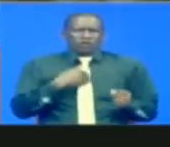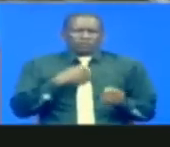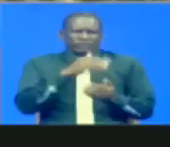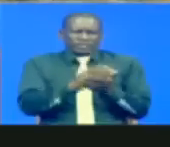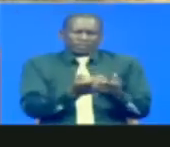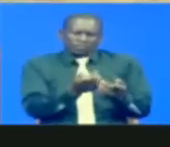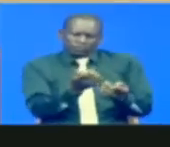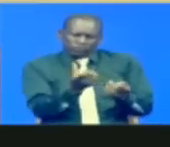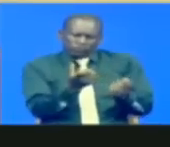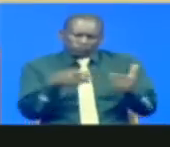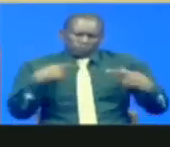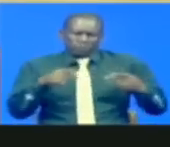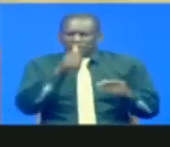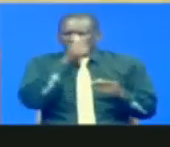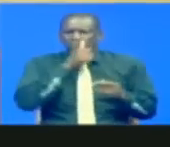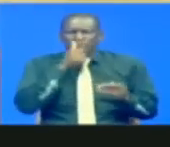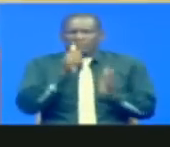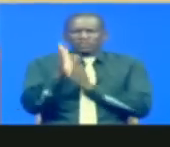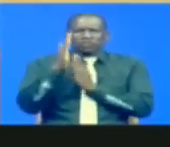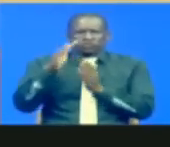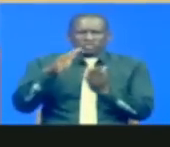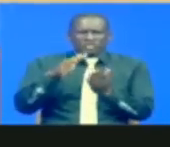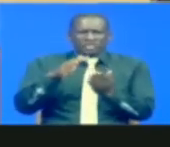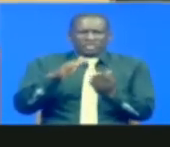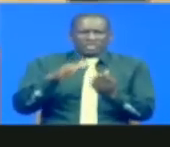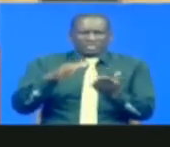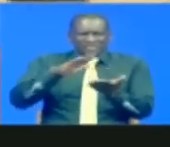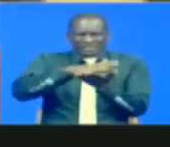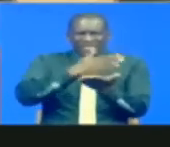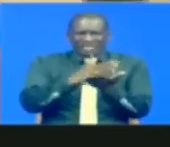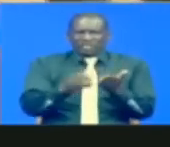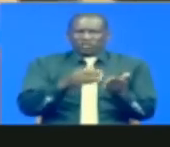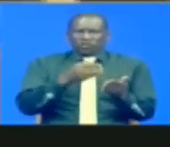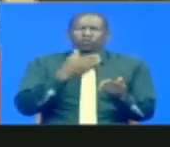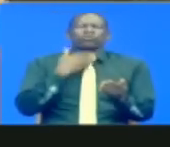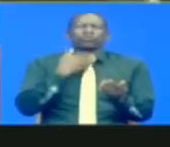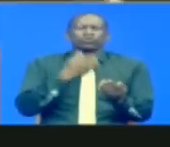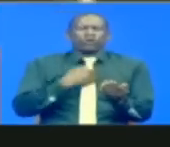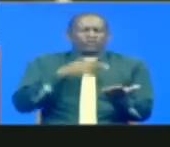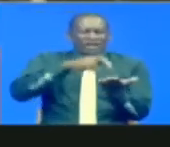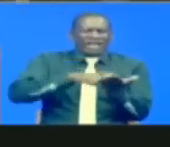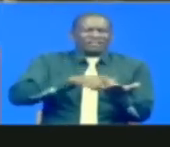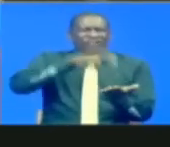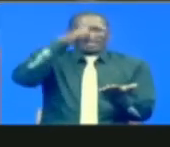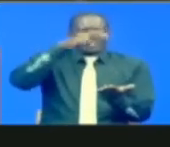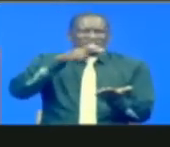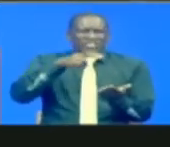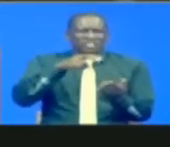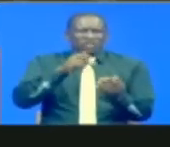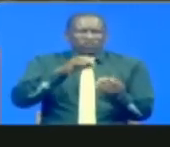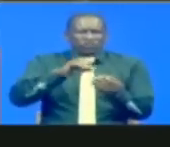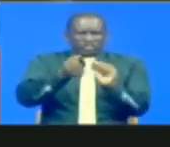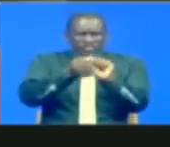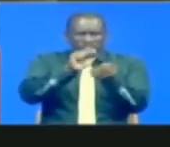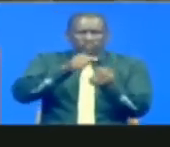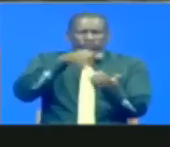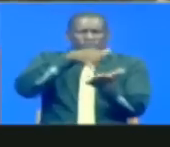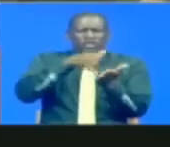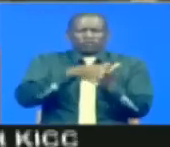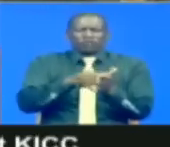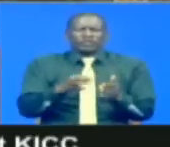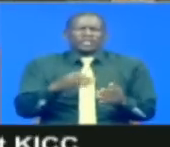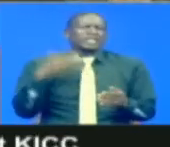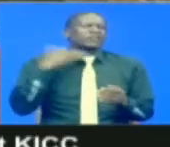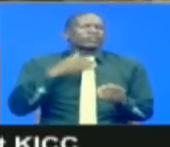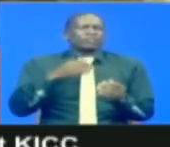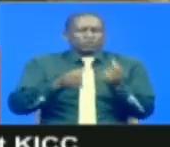private security sector who may want to take advantage of the changes to engage in criminal activities. To curb this, the authority will